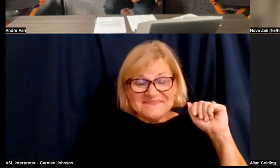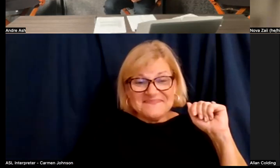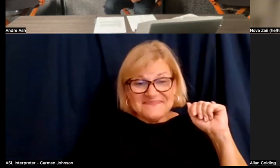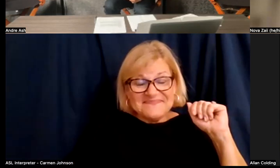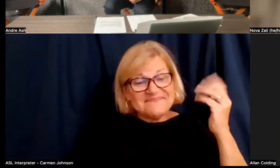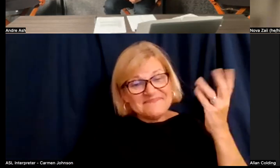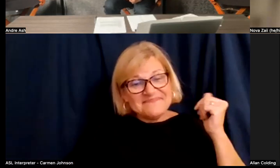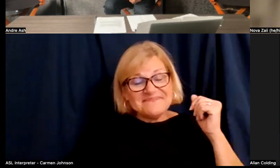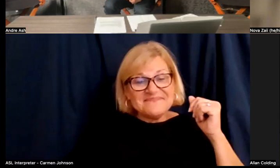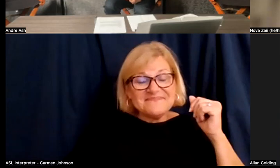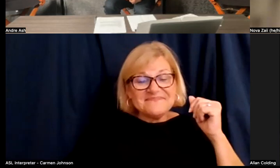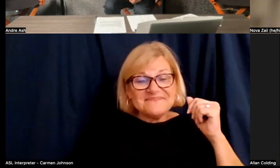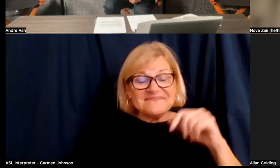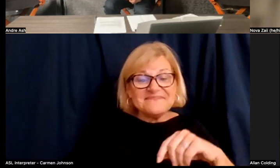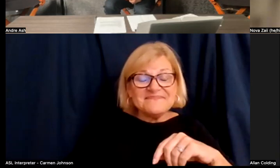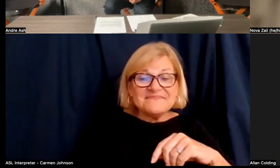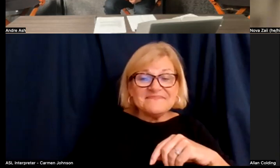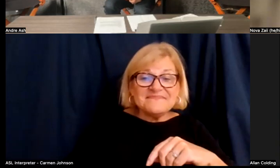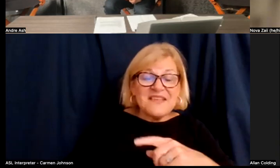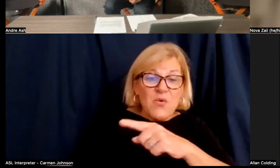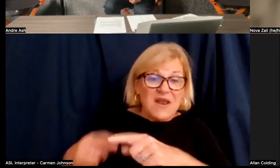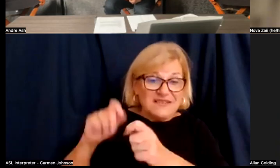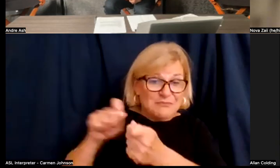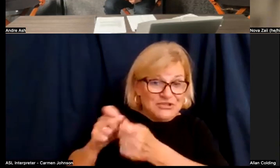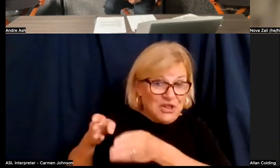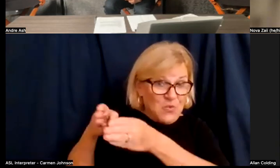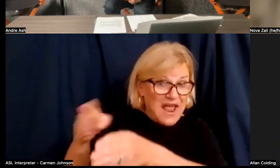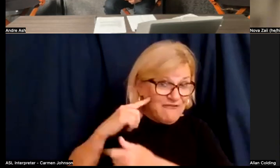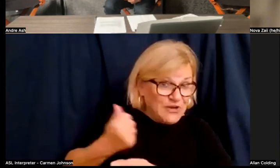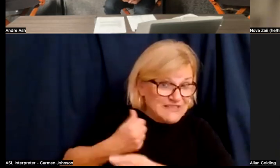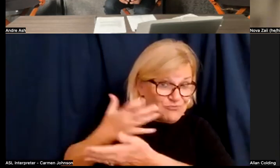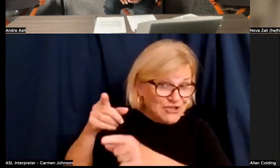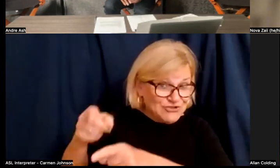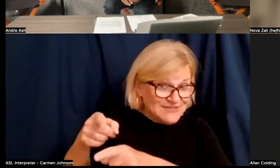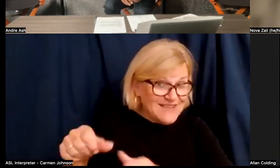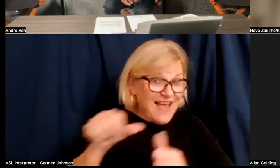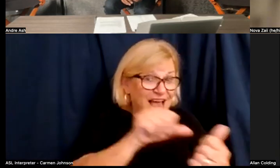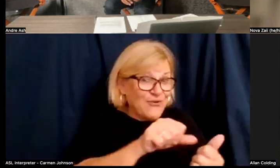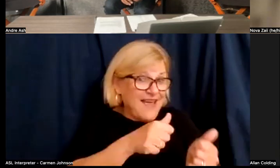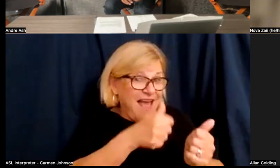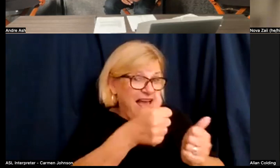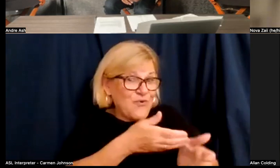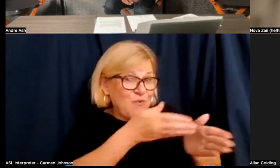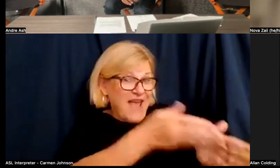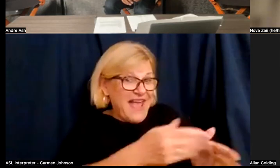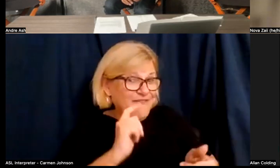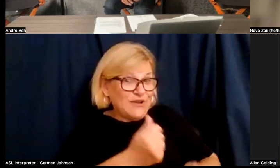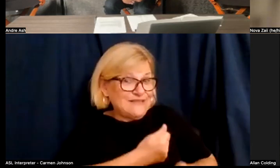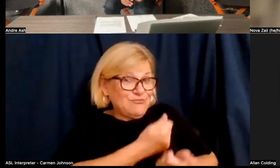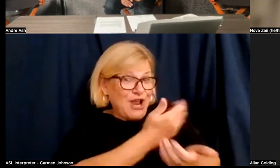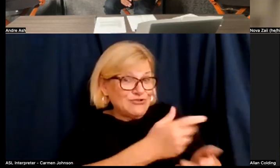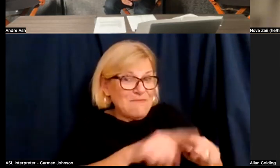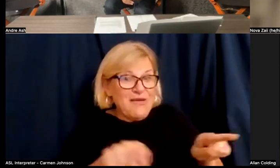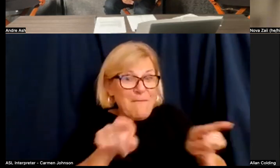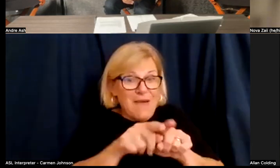it's just one is a particular avenue for expression, and the other one is another avenue for expression.